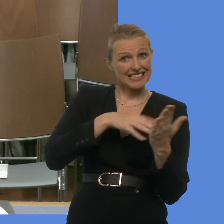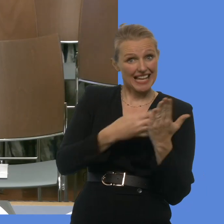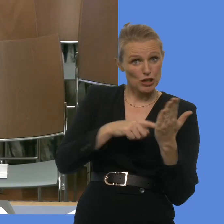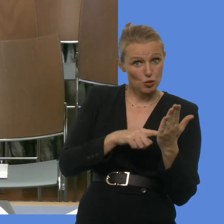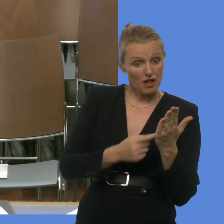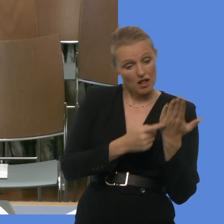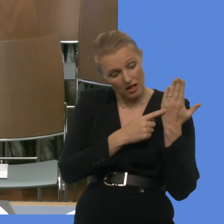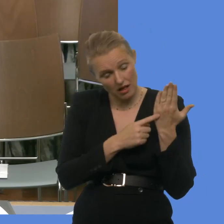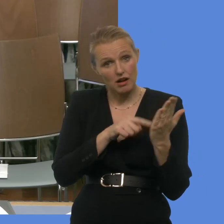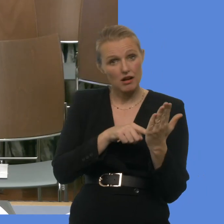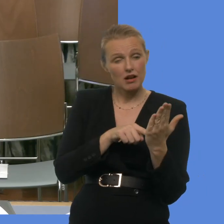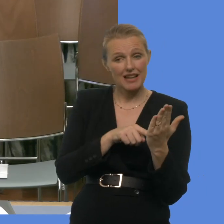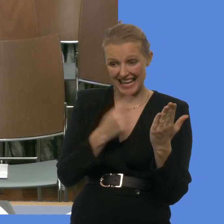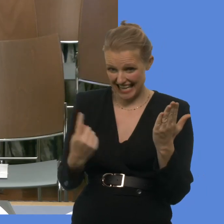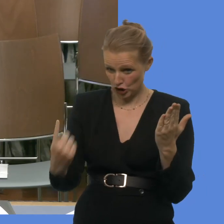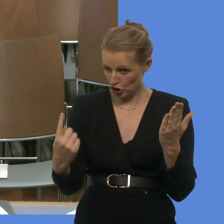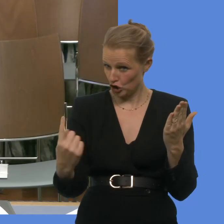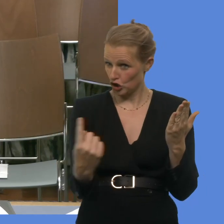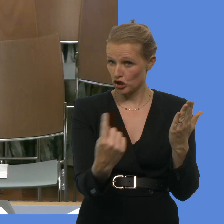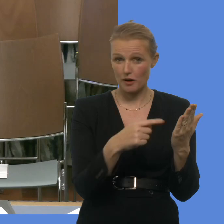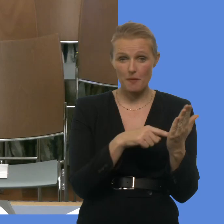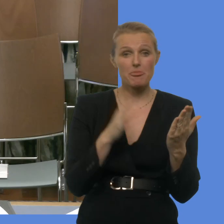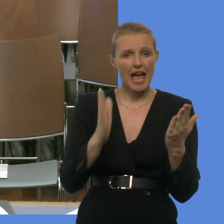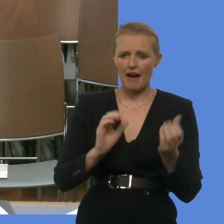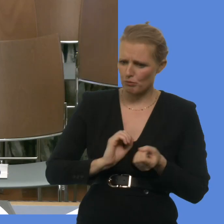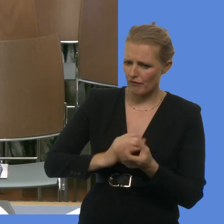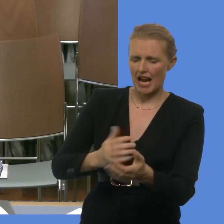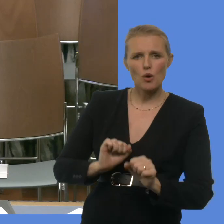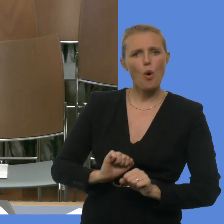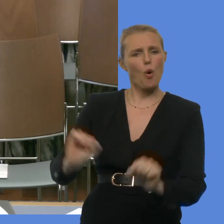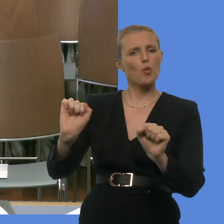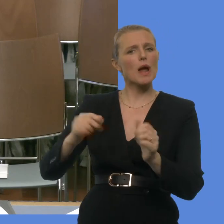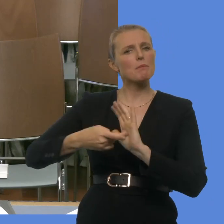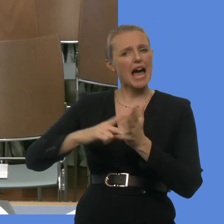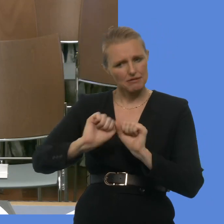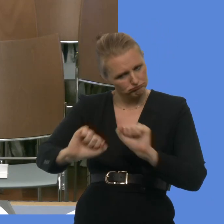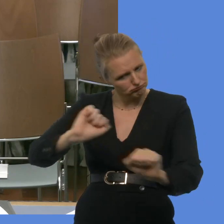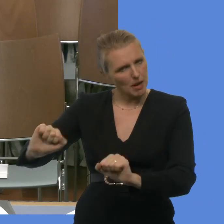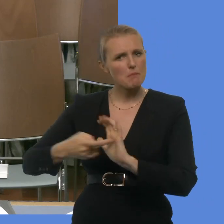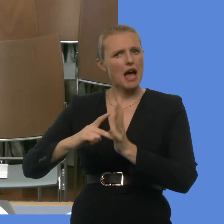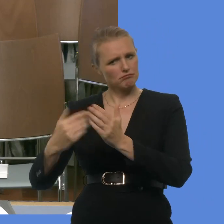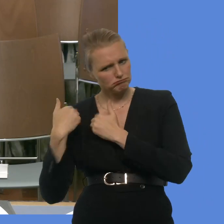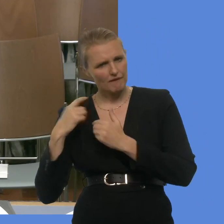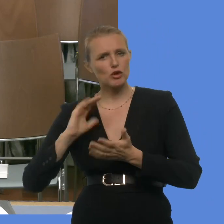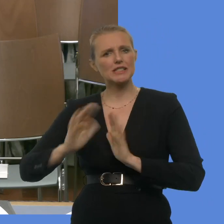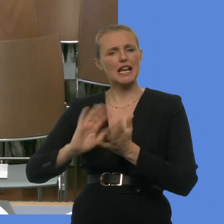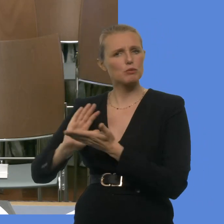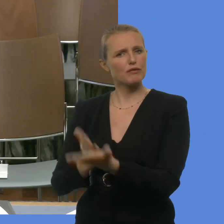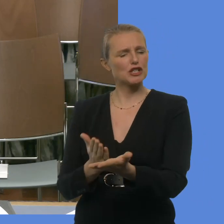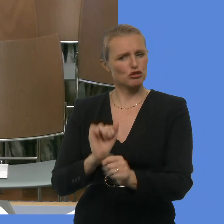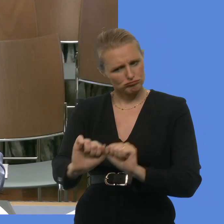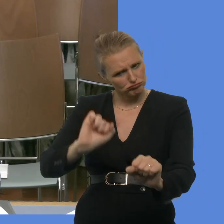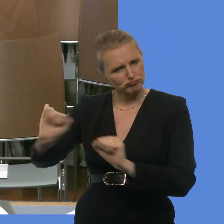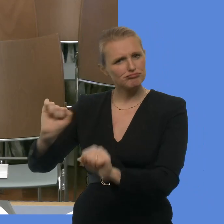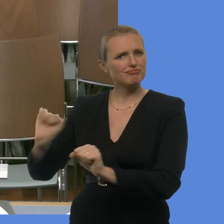of the Act then were to provide their own national or their own plan for sign language provision, and then that's